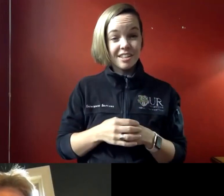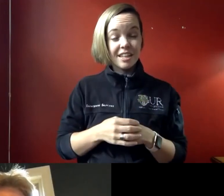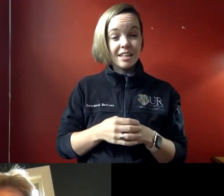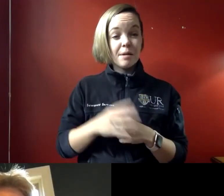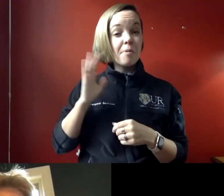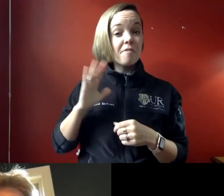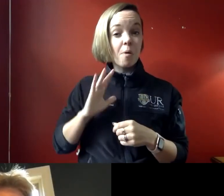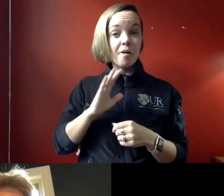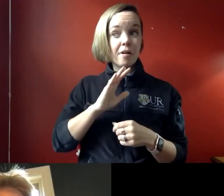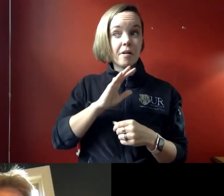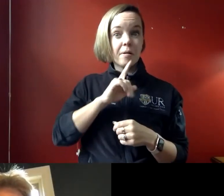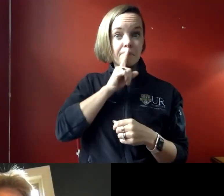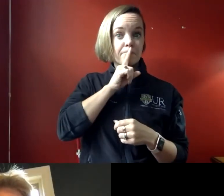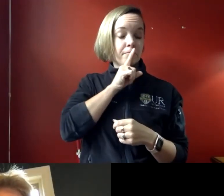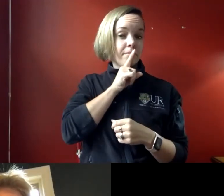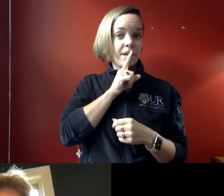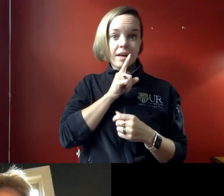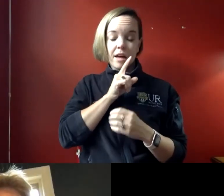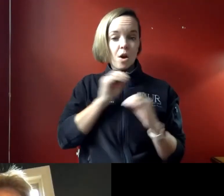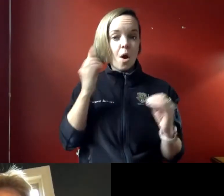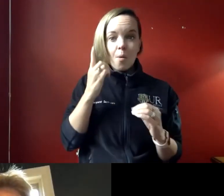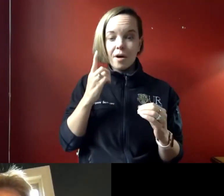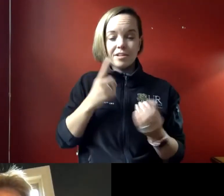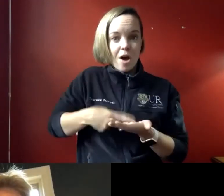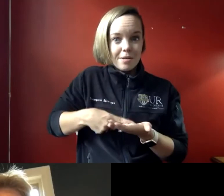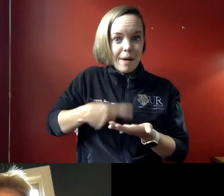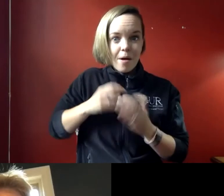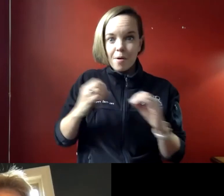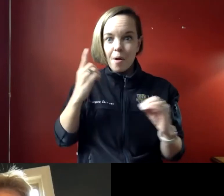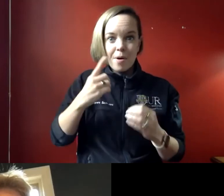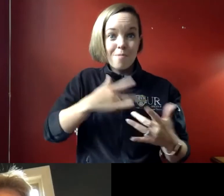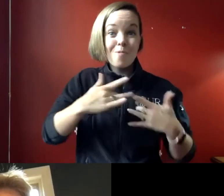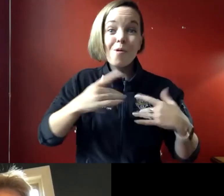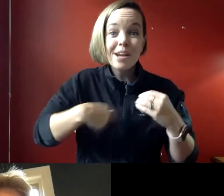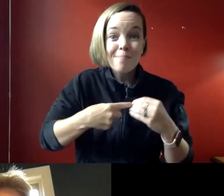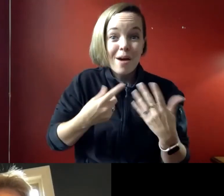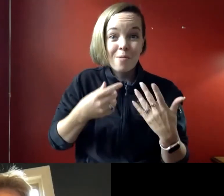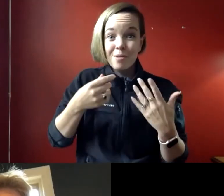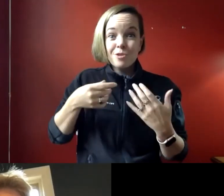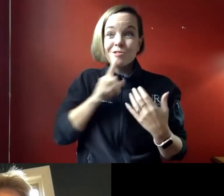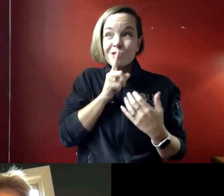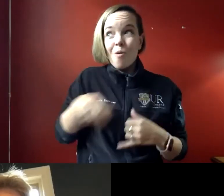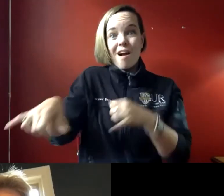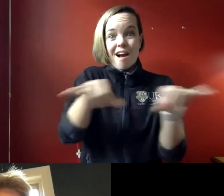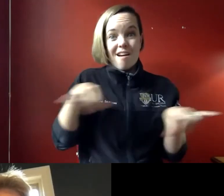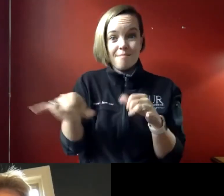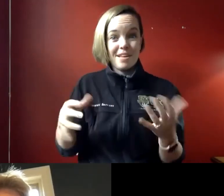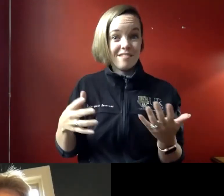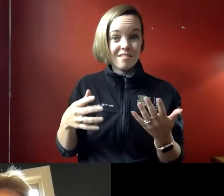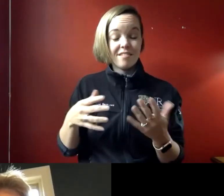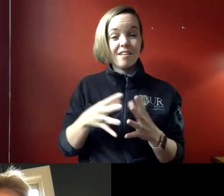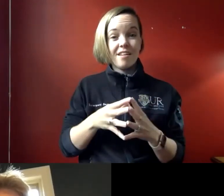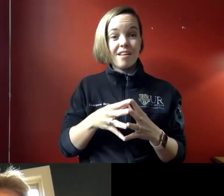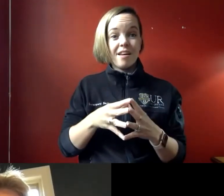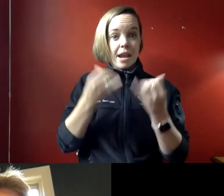nobody even worried about years ago. It's just how it happened, what went on in the workplace,